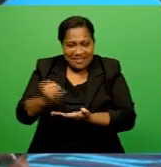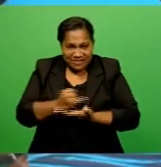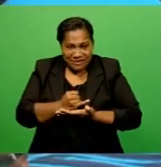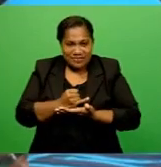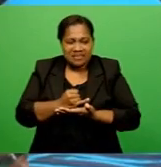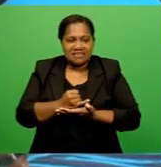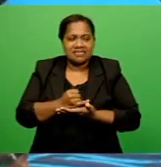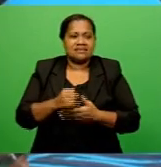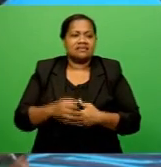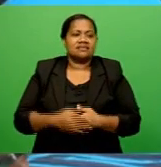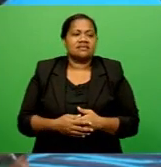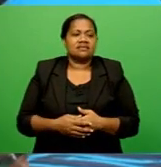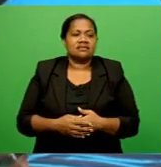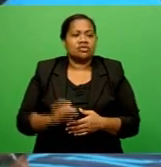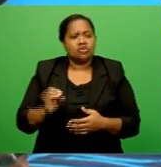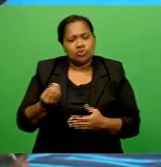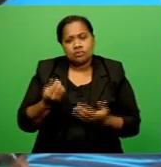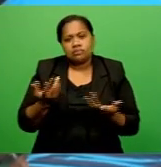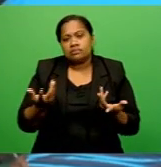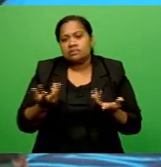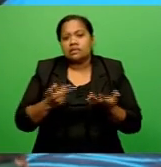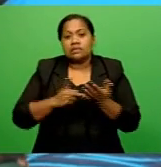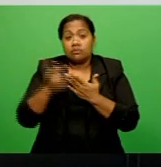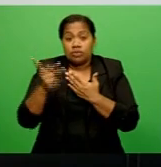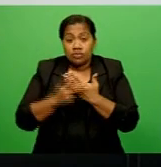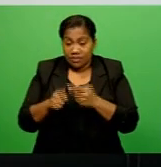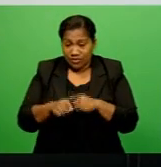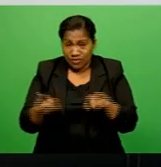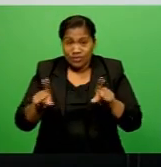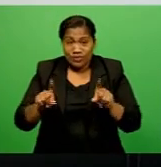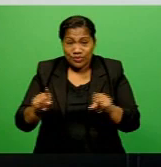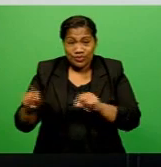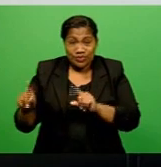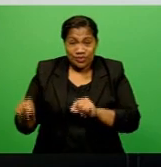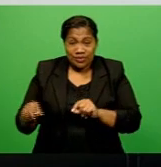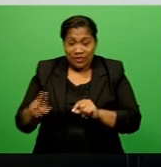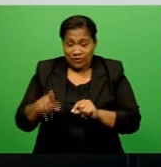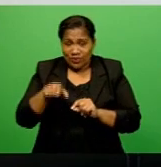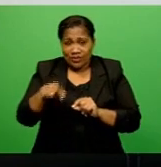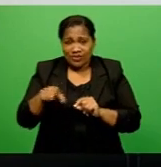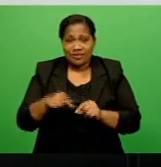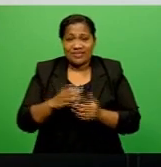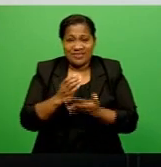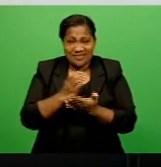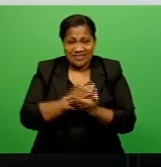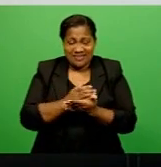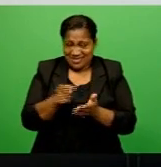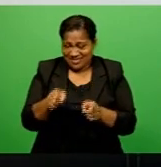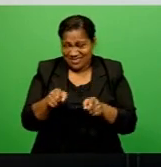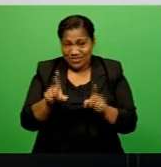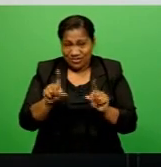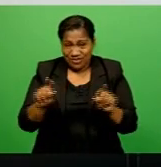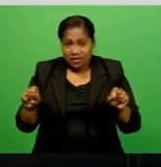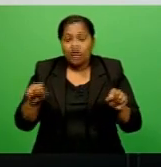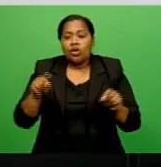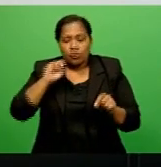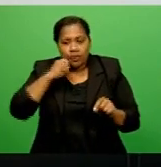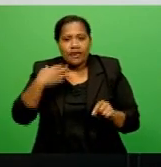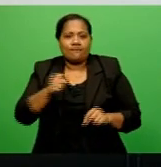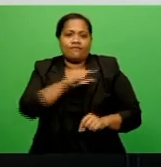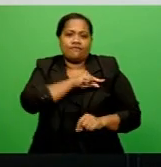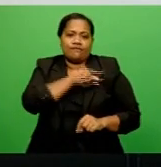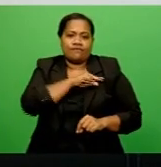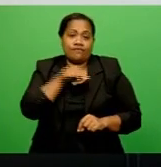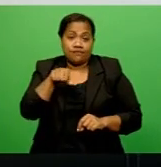that the programs you are taking, towards the end of that, you'll get a qualification that will land you